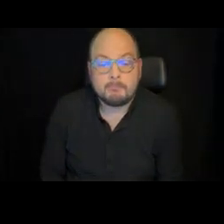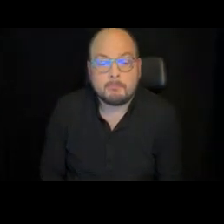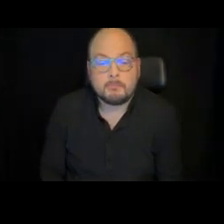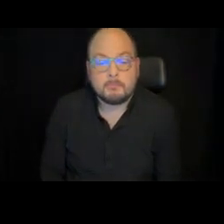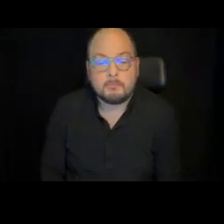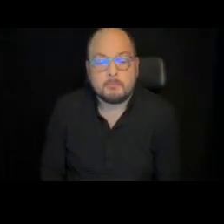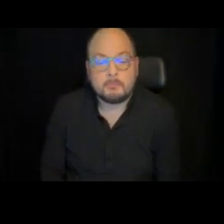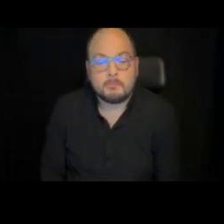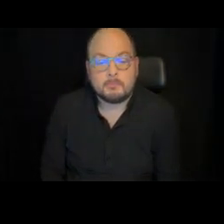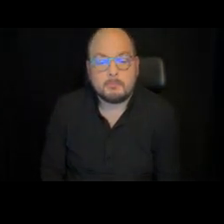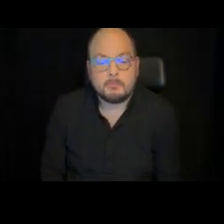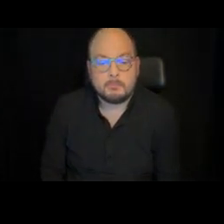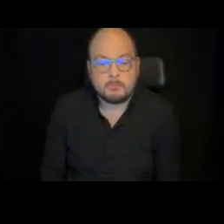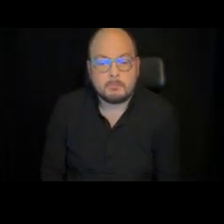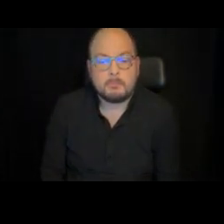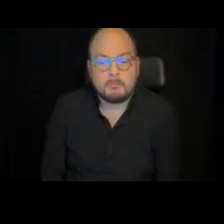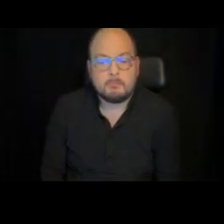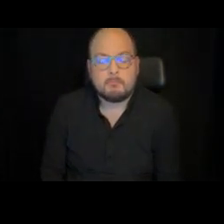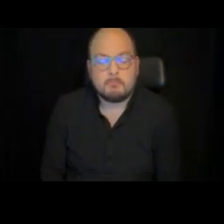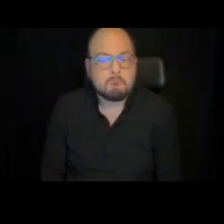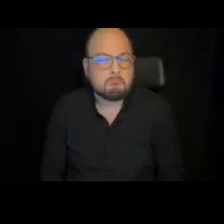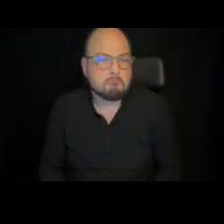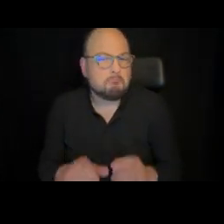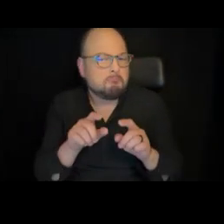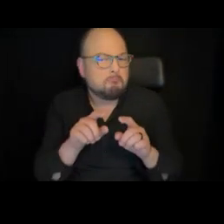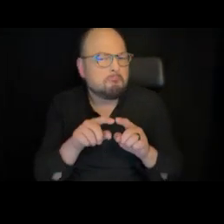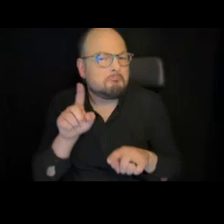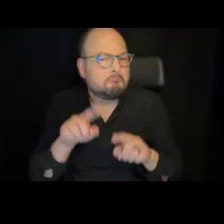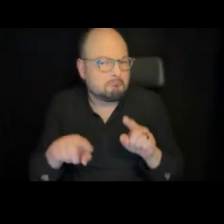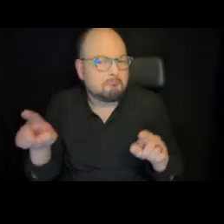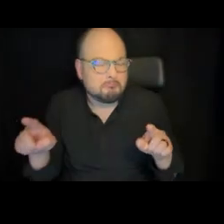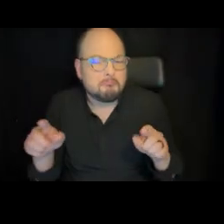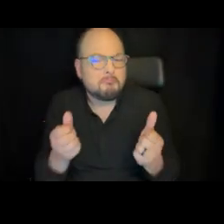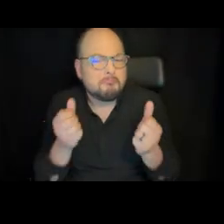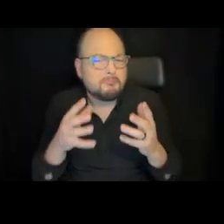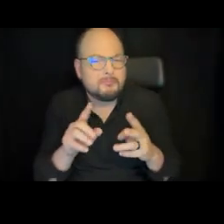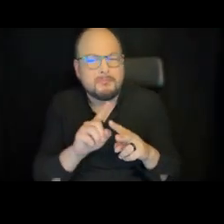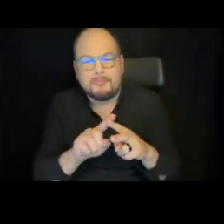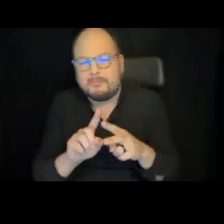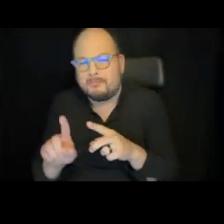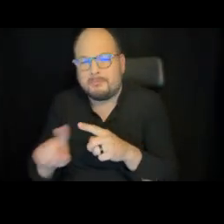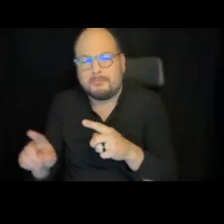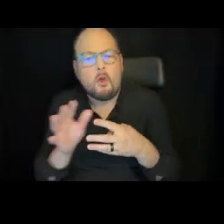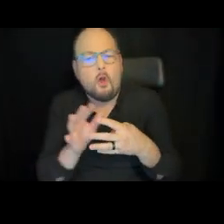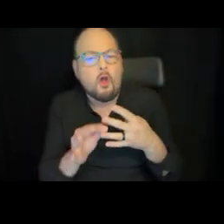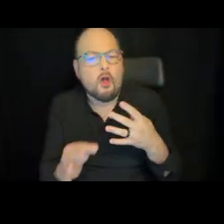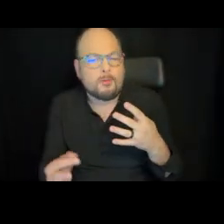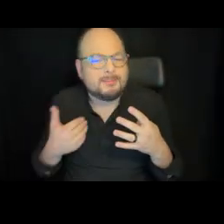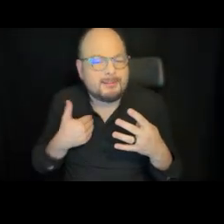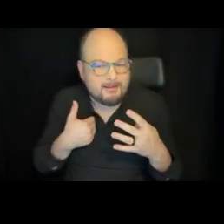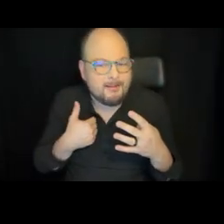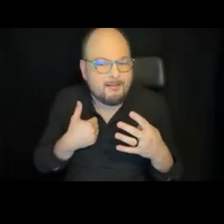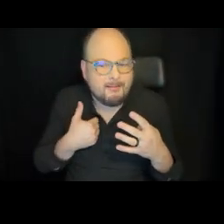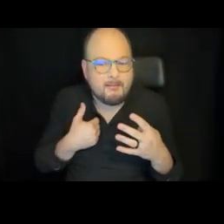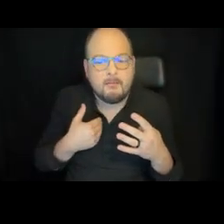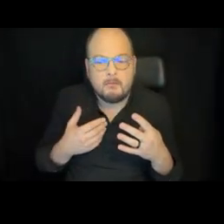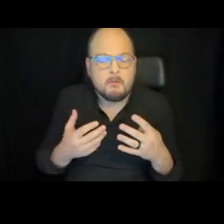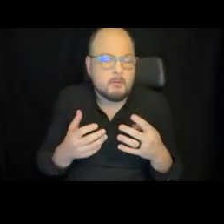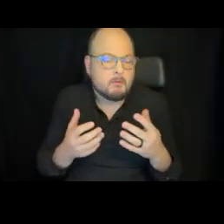Multiple options for removable cabinets that comply with the required knee spaces at sinks